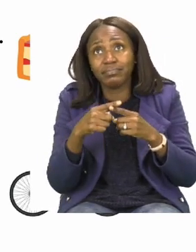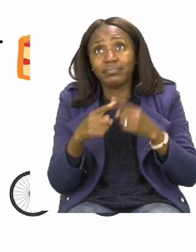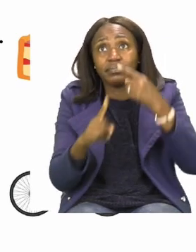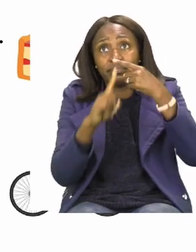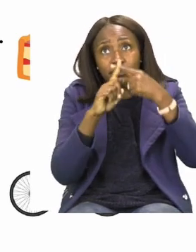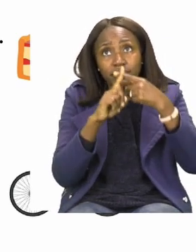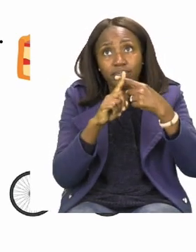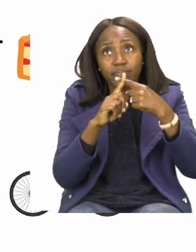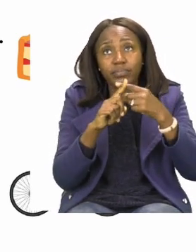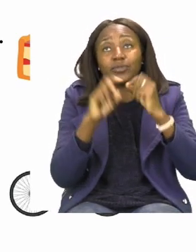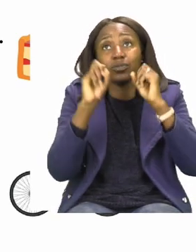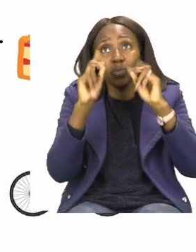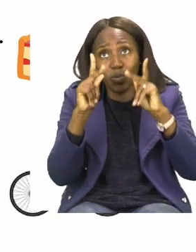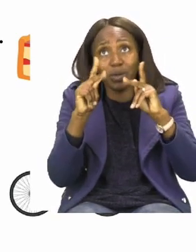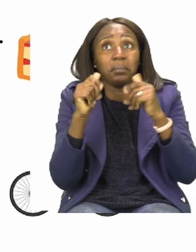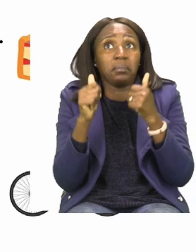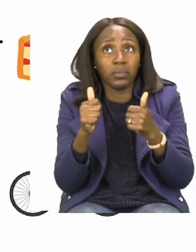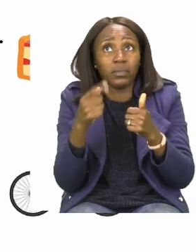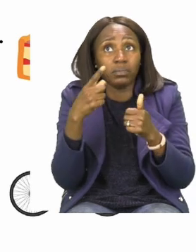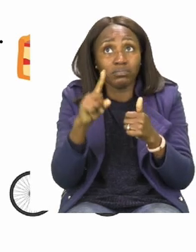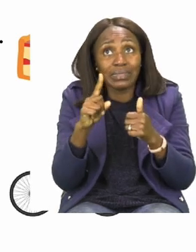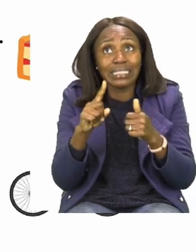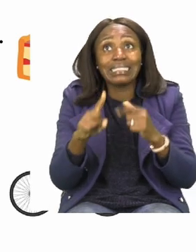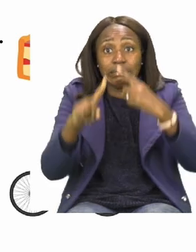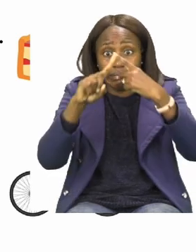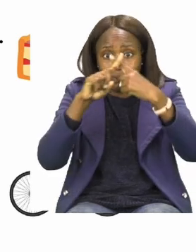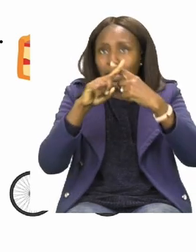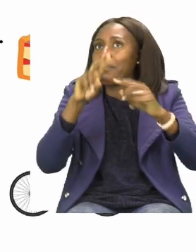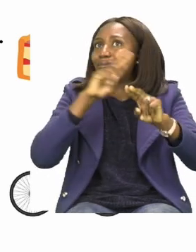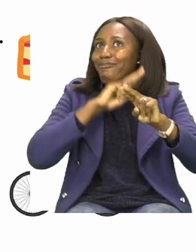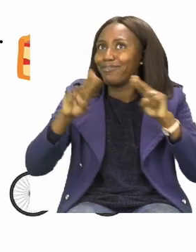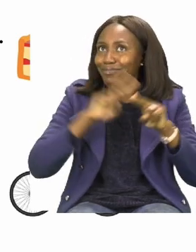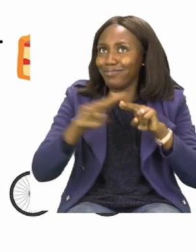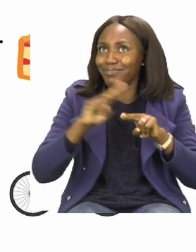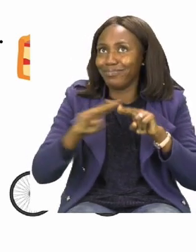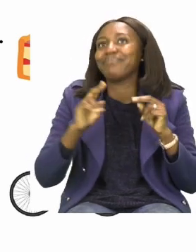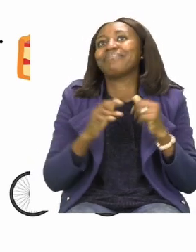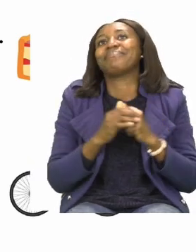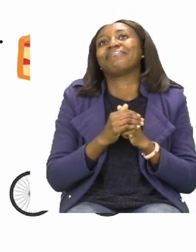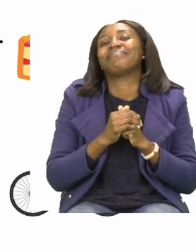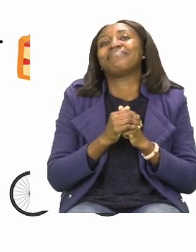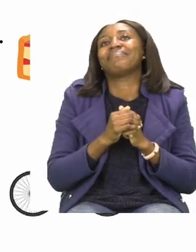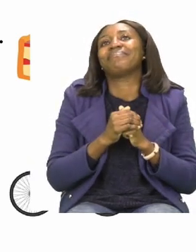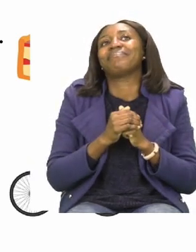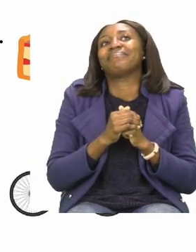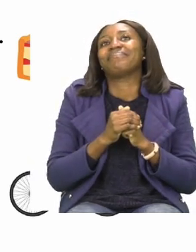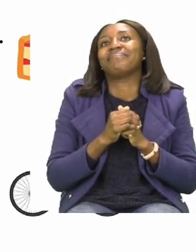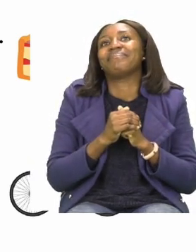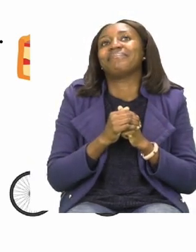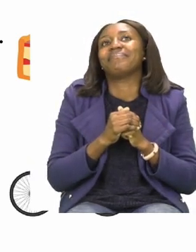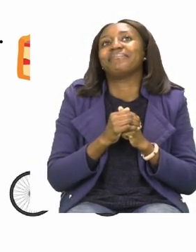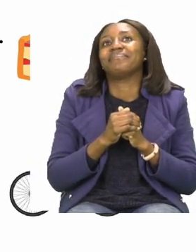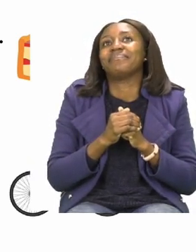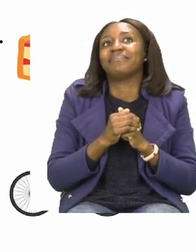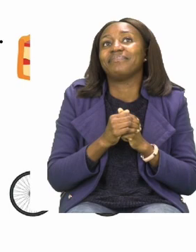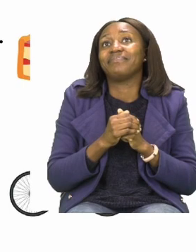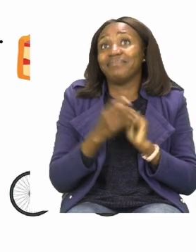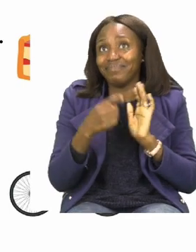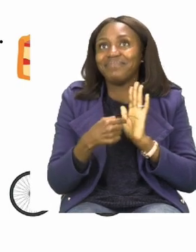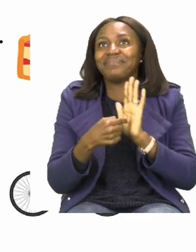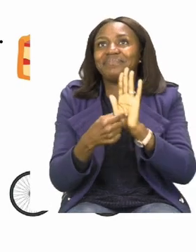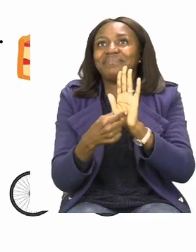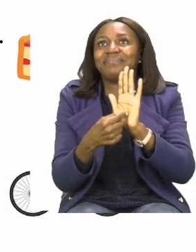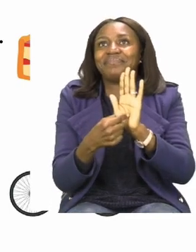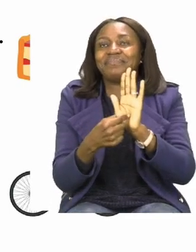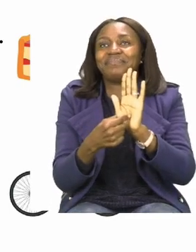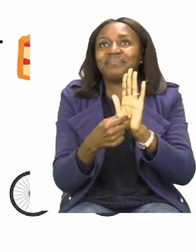there's a quicker way to add all of them up, and that way is multiplying. So let's take a look at the